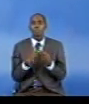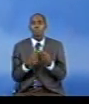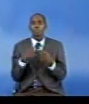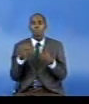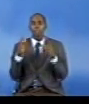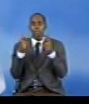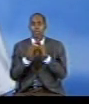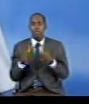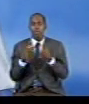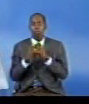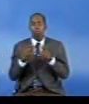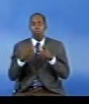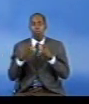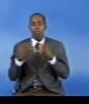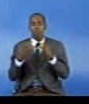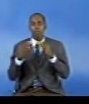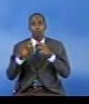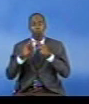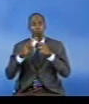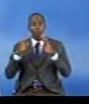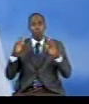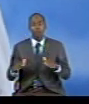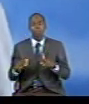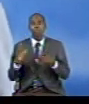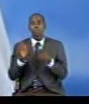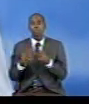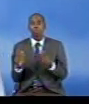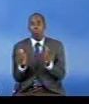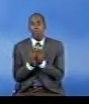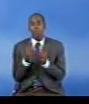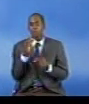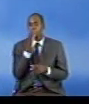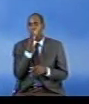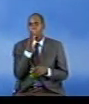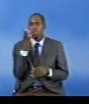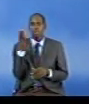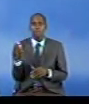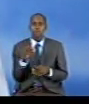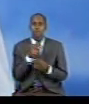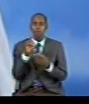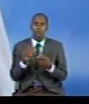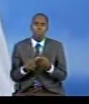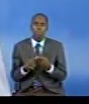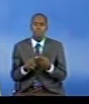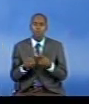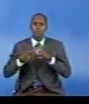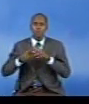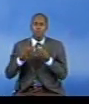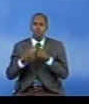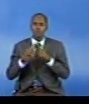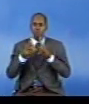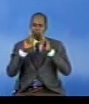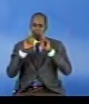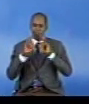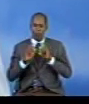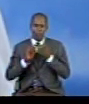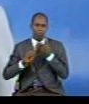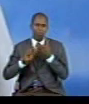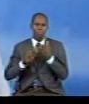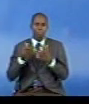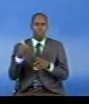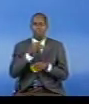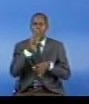mom because she's cooking there. So when I get there, when I started shaking myself, I didn't find anything